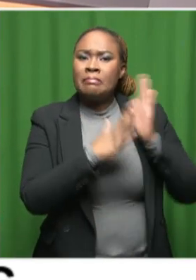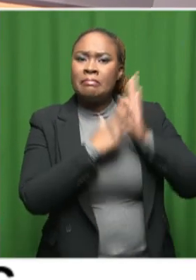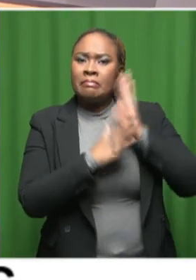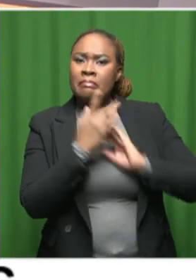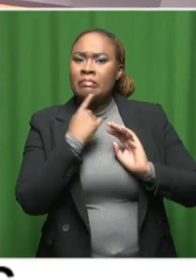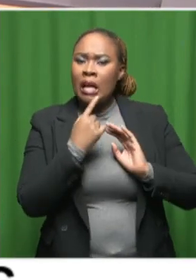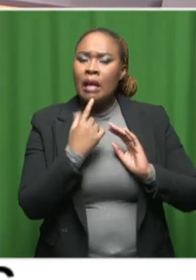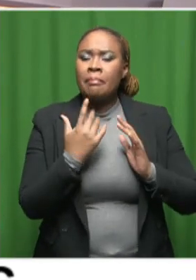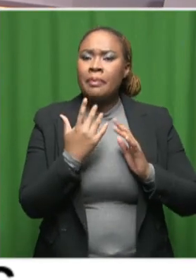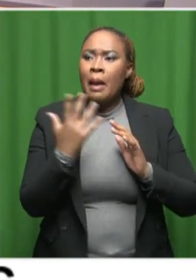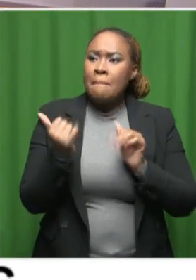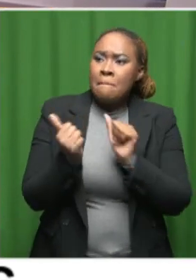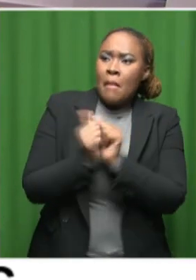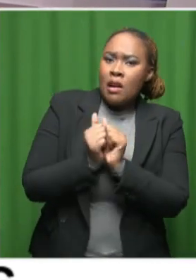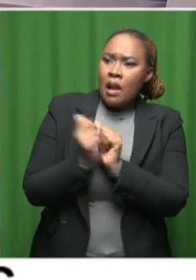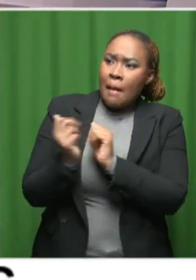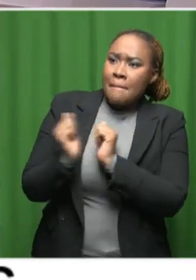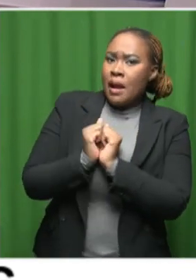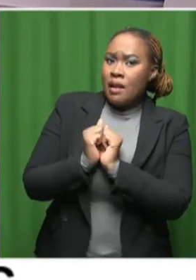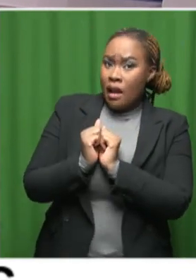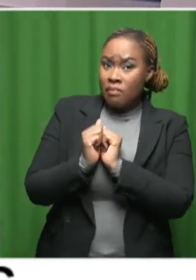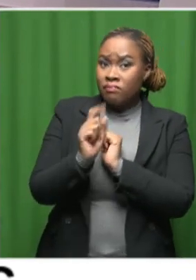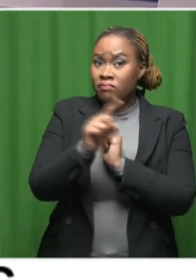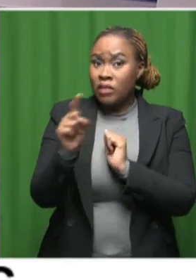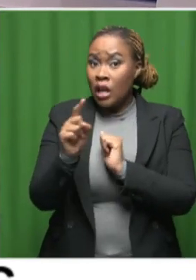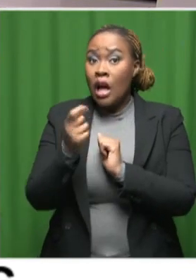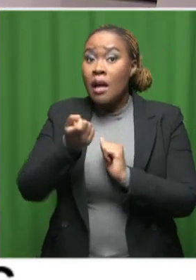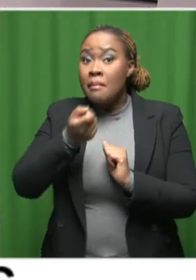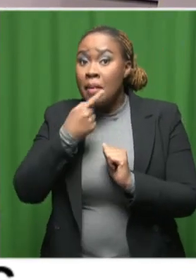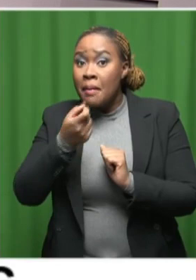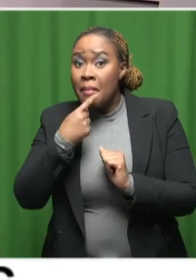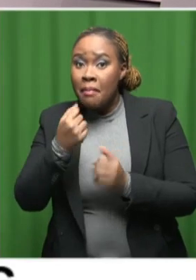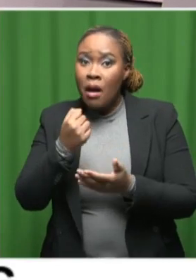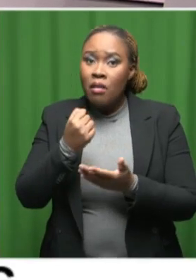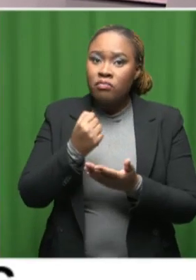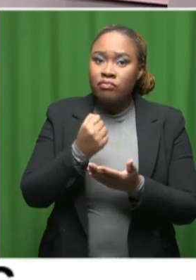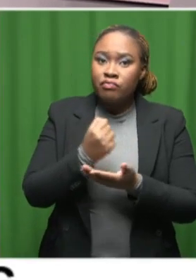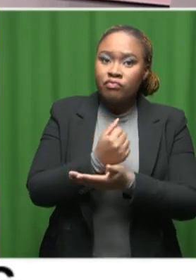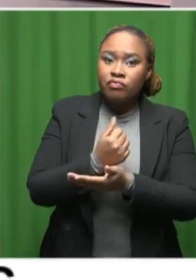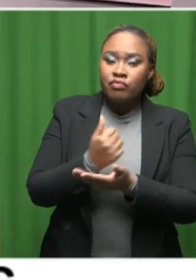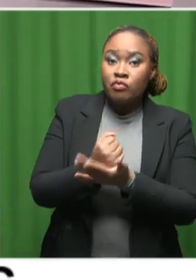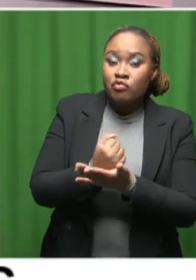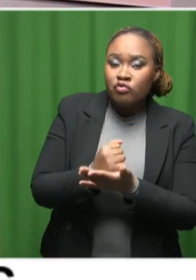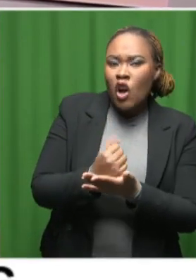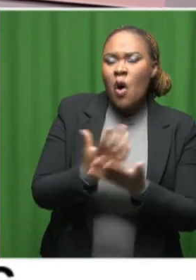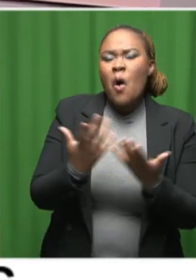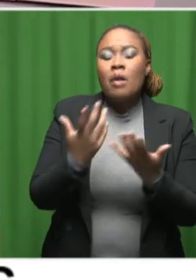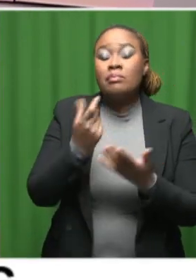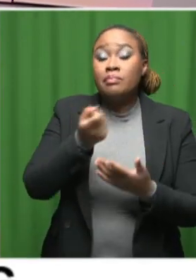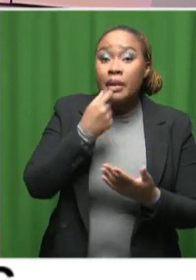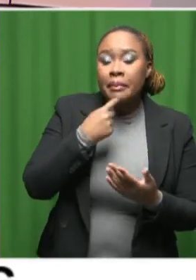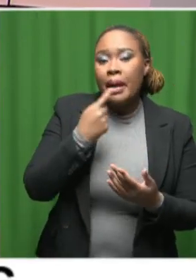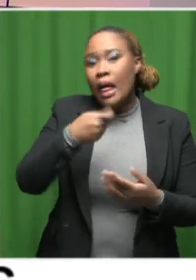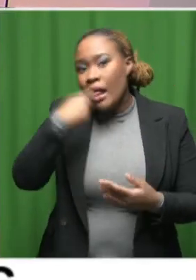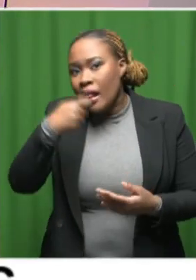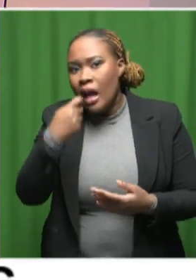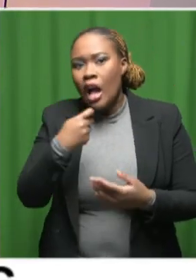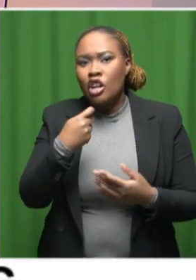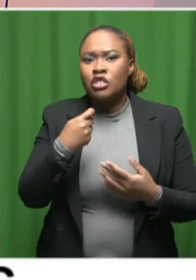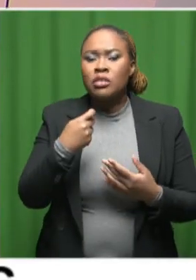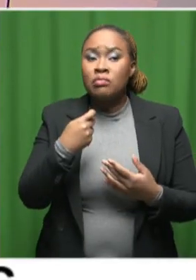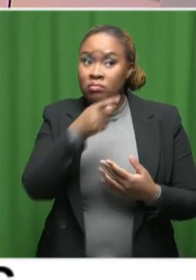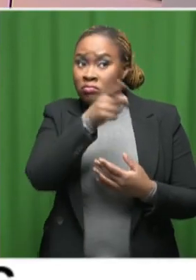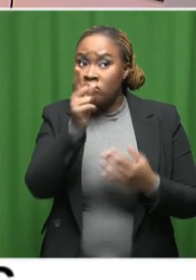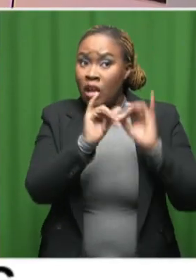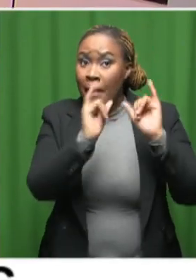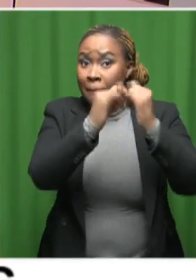the drug manufacturers and the pharmaceutical companies? Are they responding well? I mean, you're talking about 50% of medical doctors